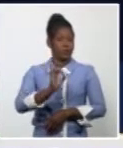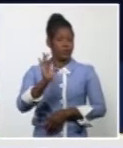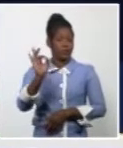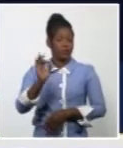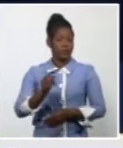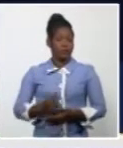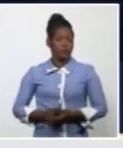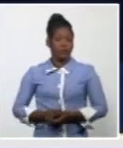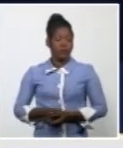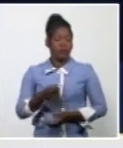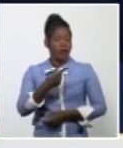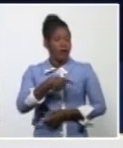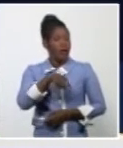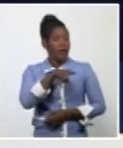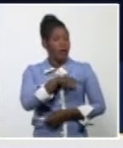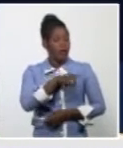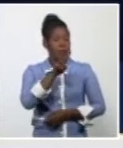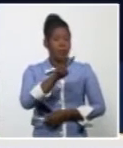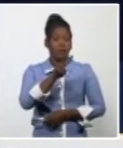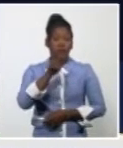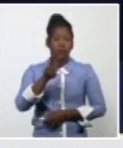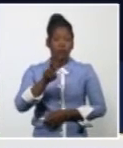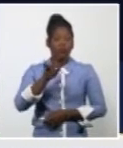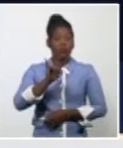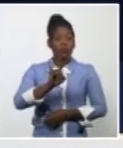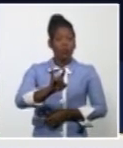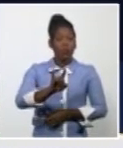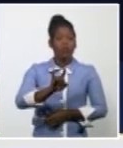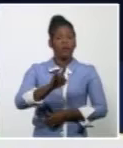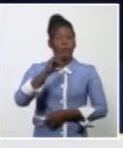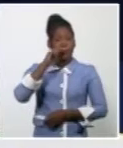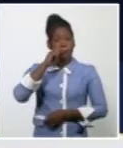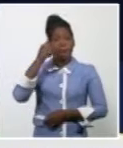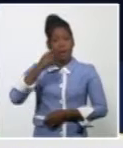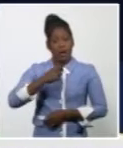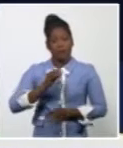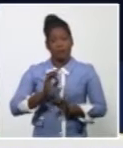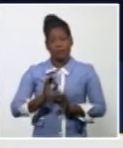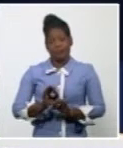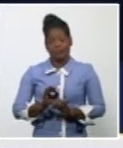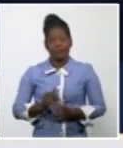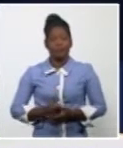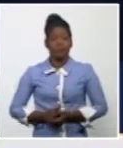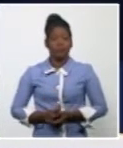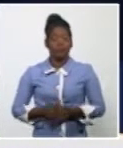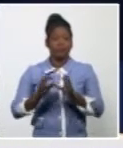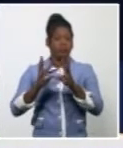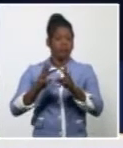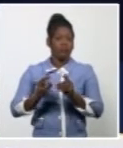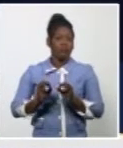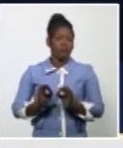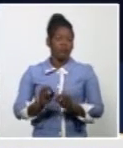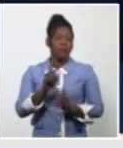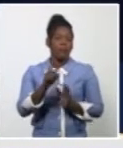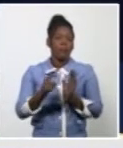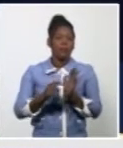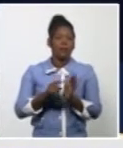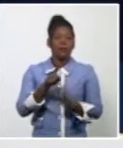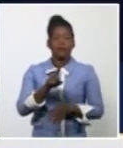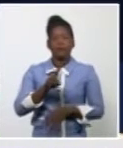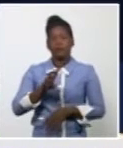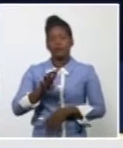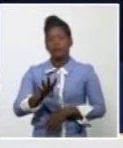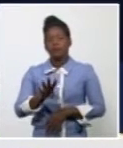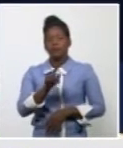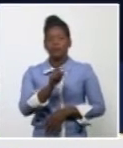female, that is 49.4%. 9 out of the 22 were male